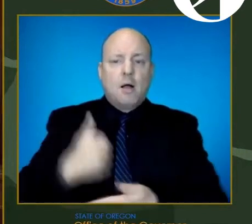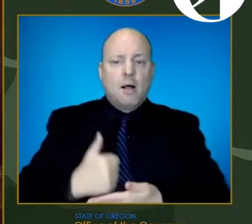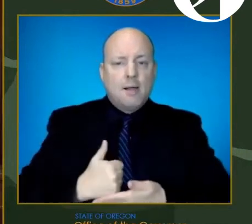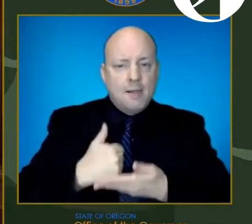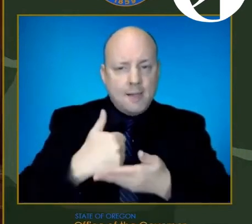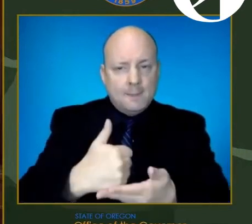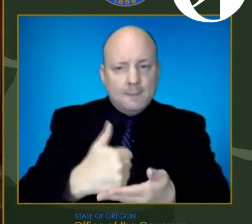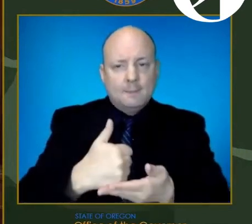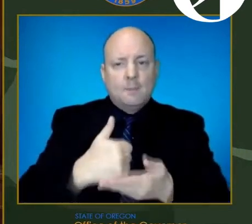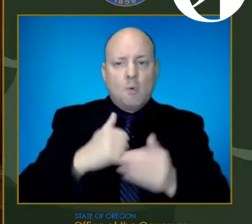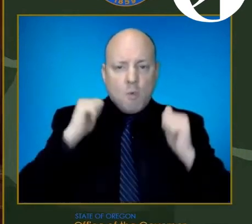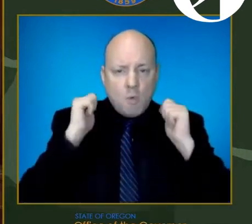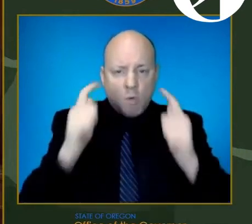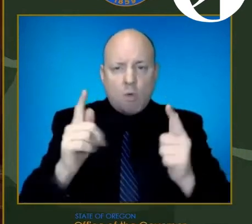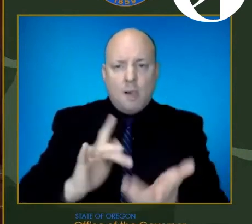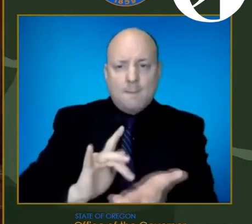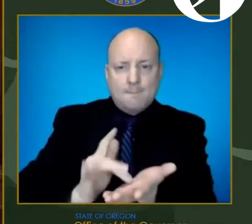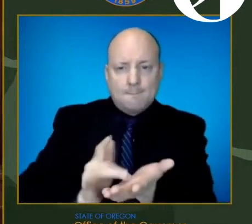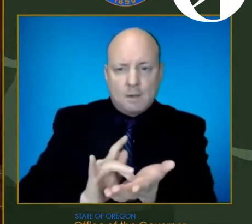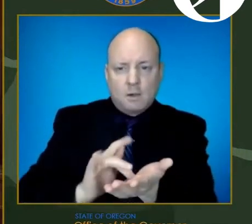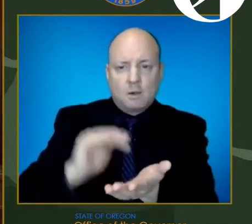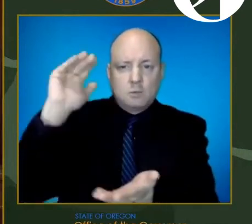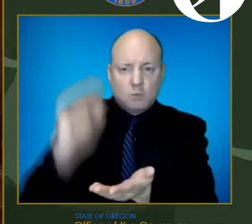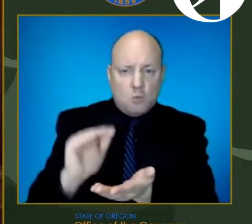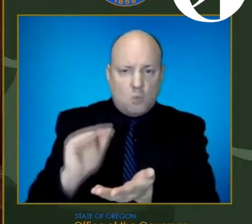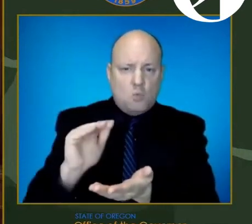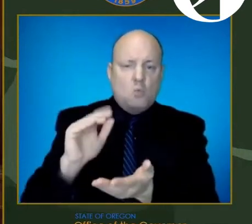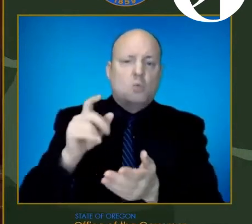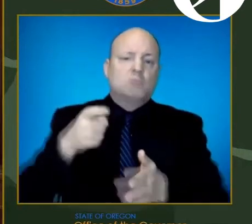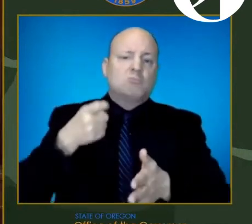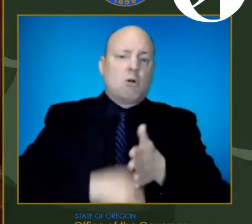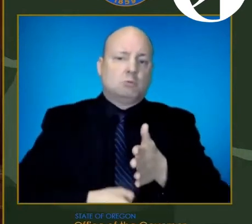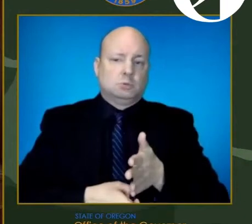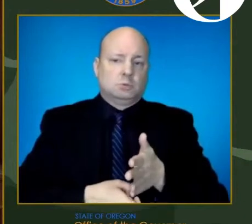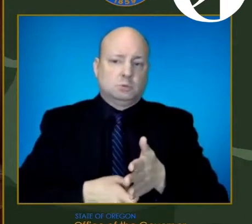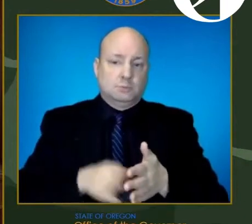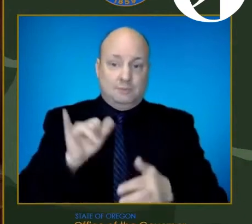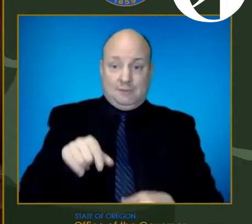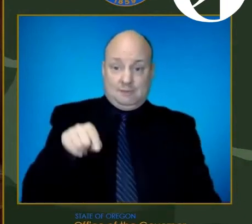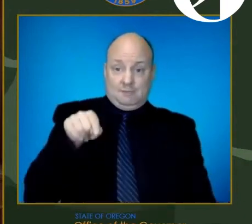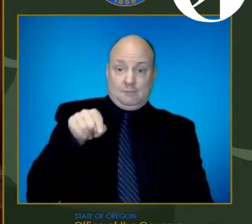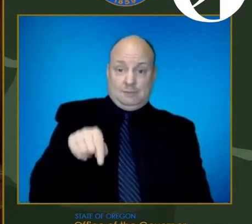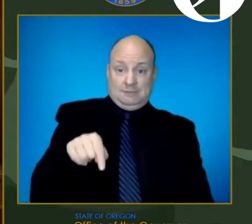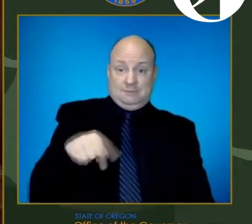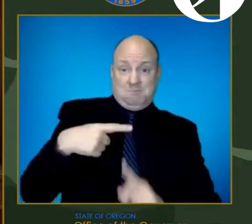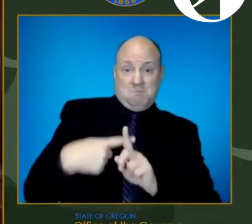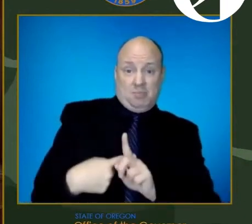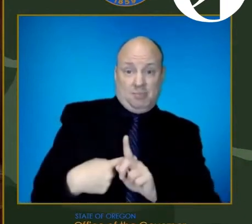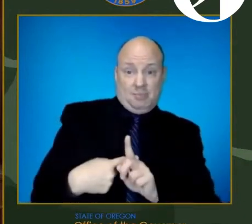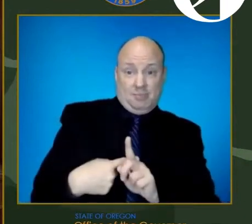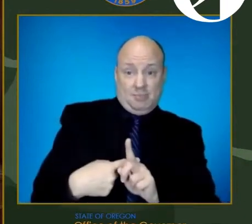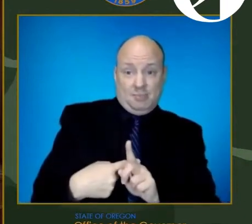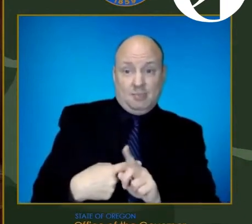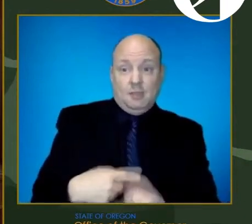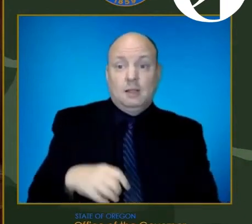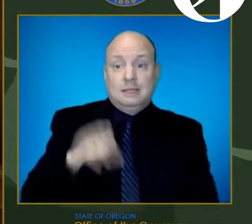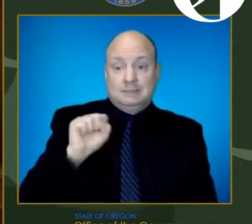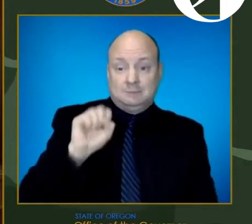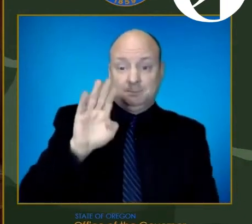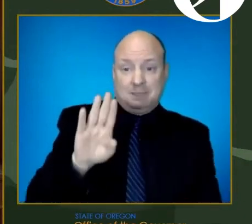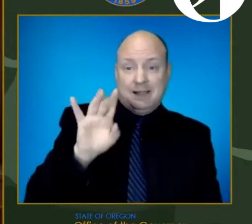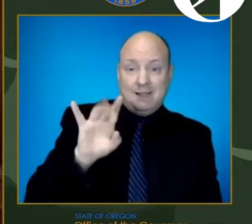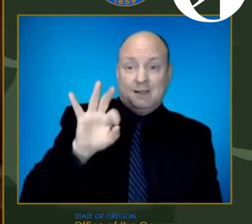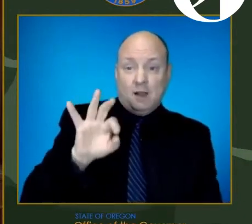for Oregonians. Earlier this month, the Senate Bill 889 work group unanimously